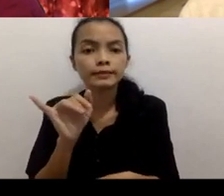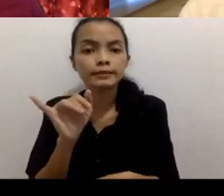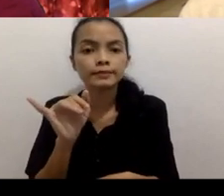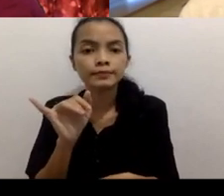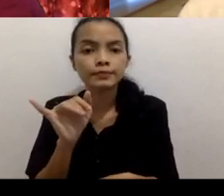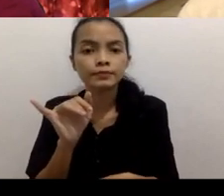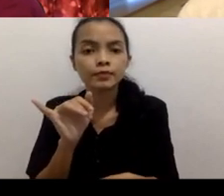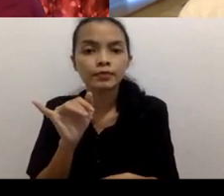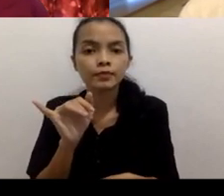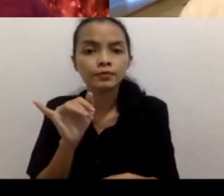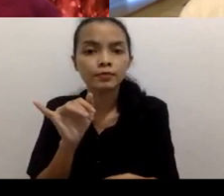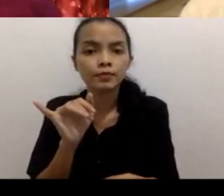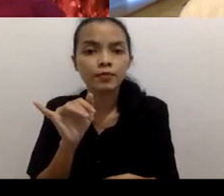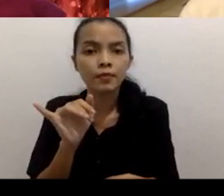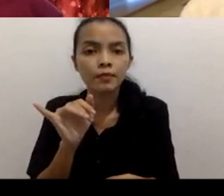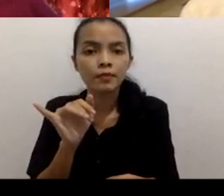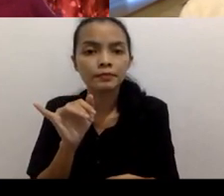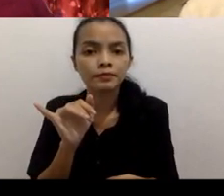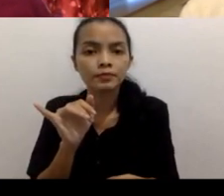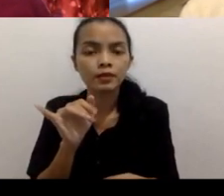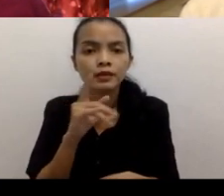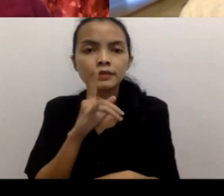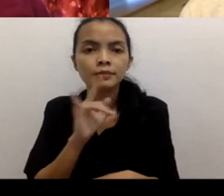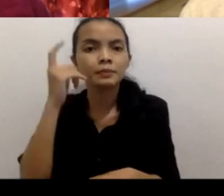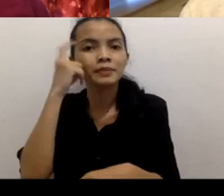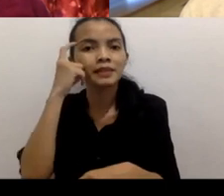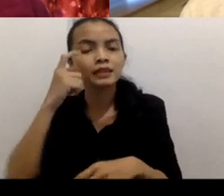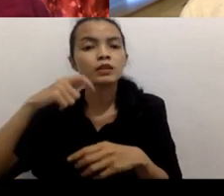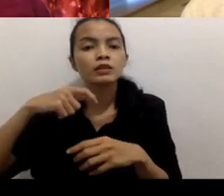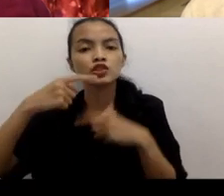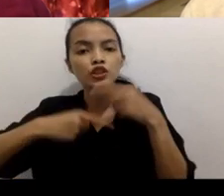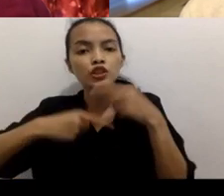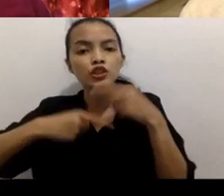the narrative scripted narrative movie Contagion.